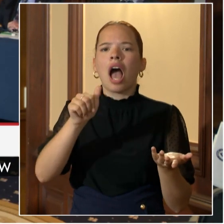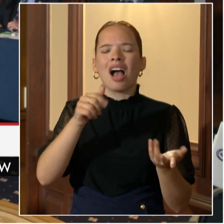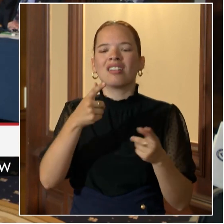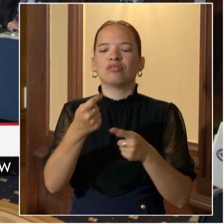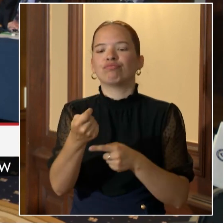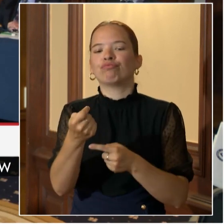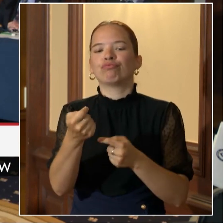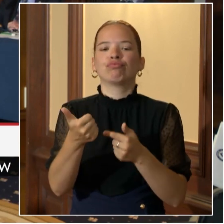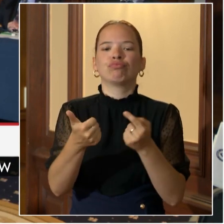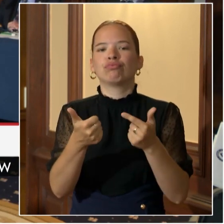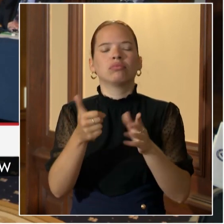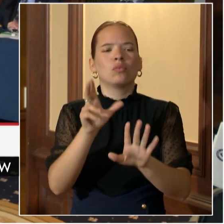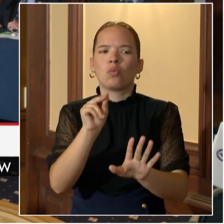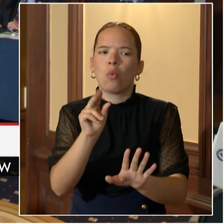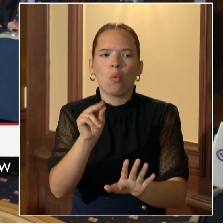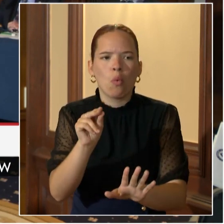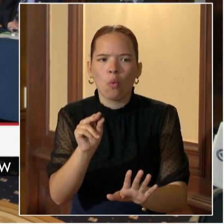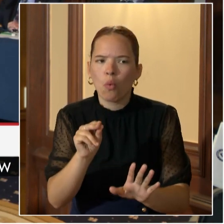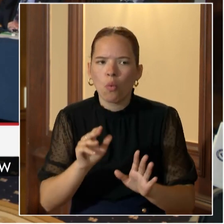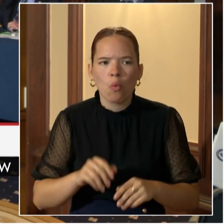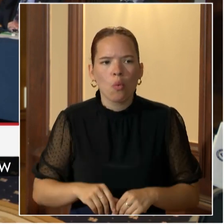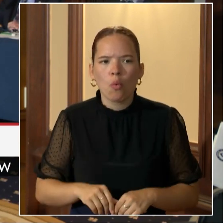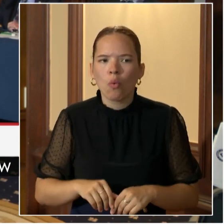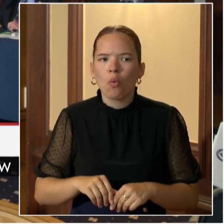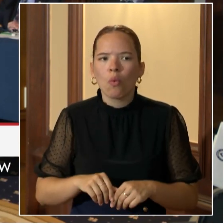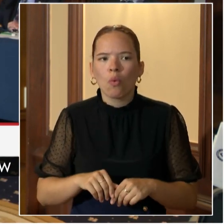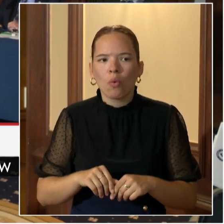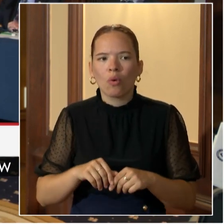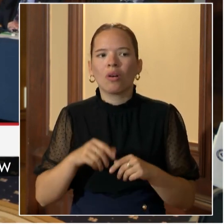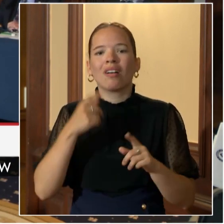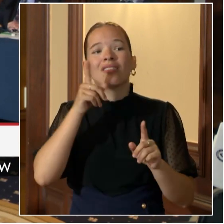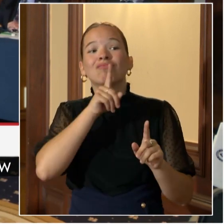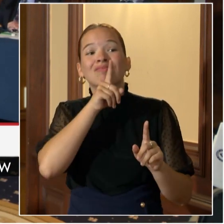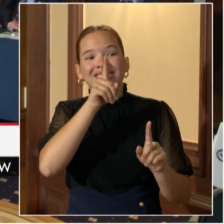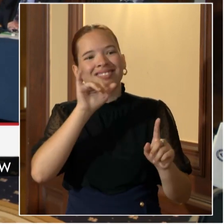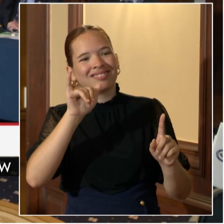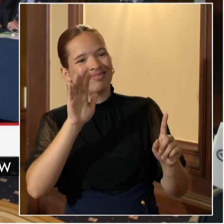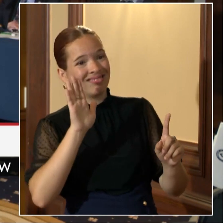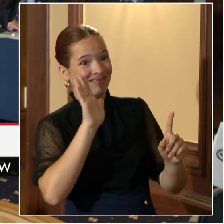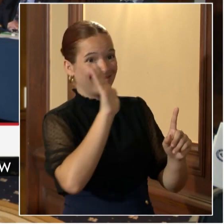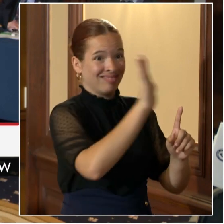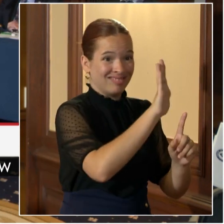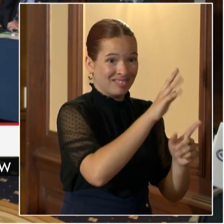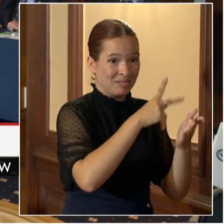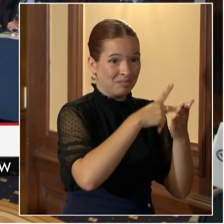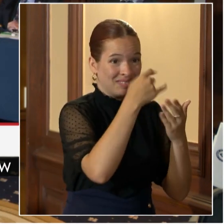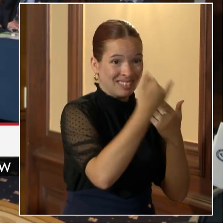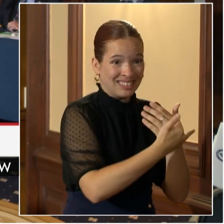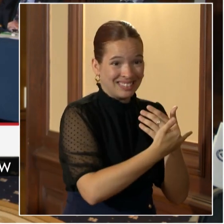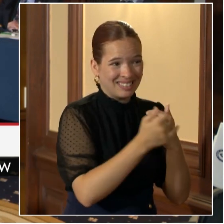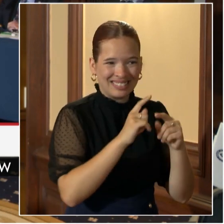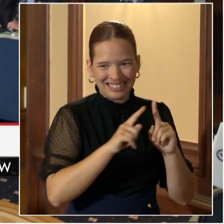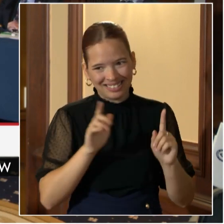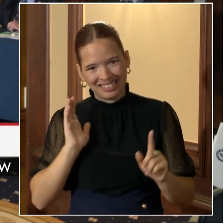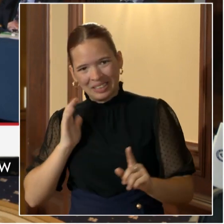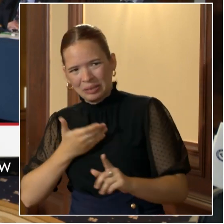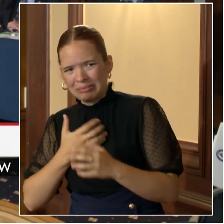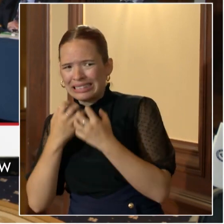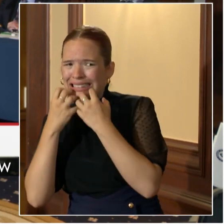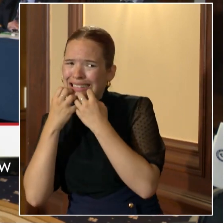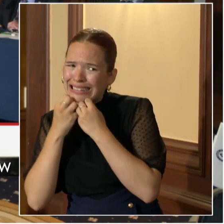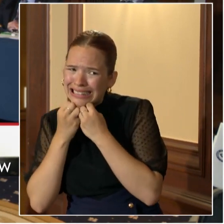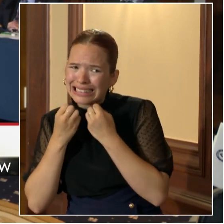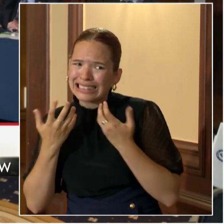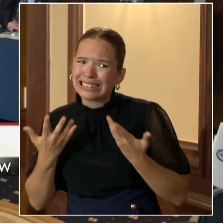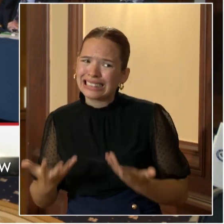I do think if there is some confusion around how staff are given work or directed to